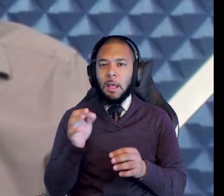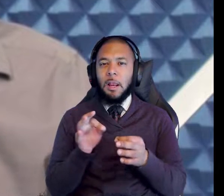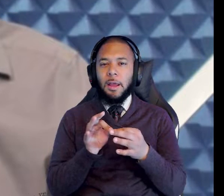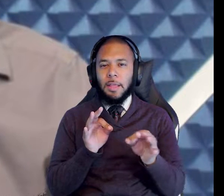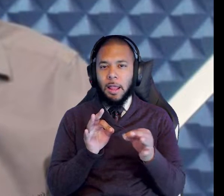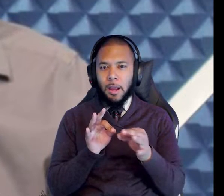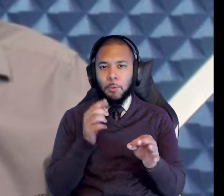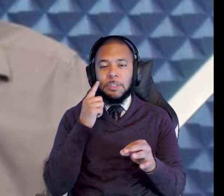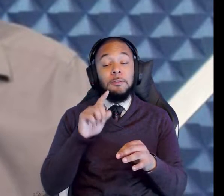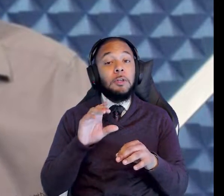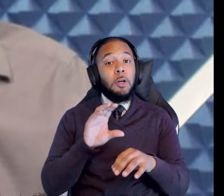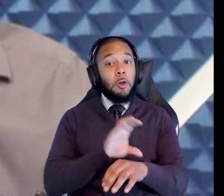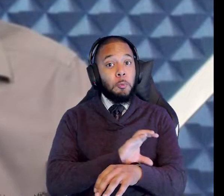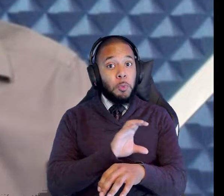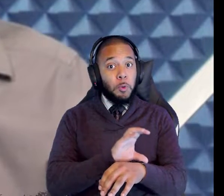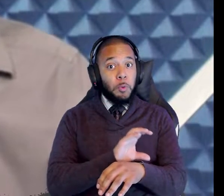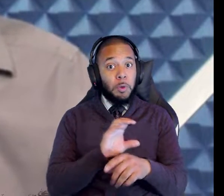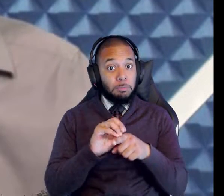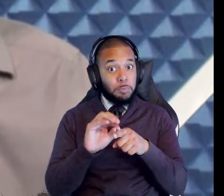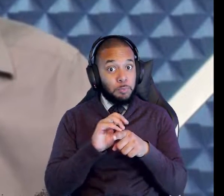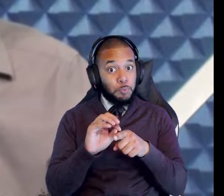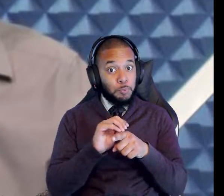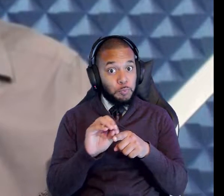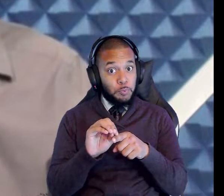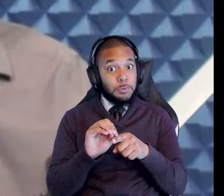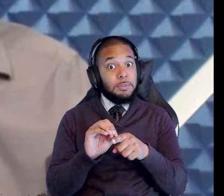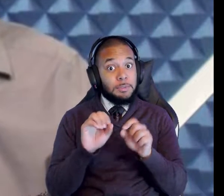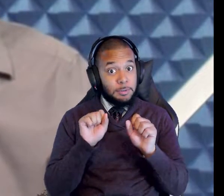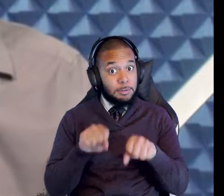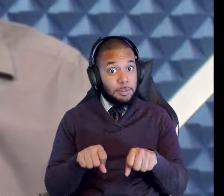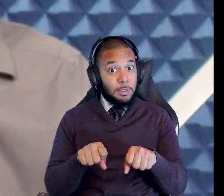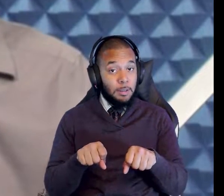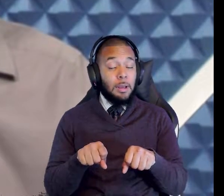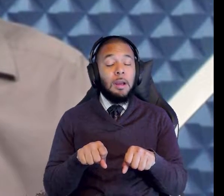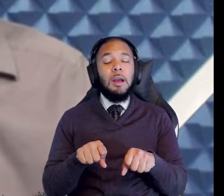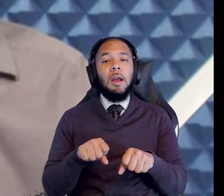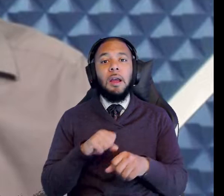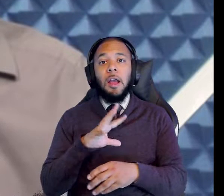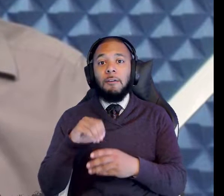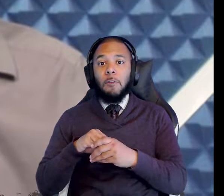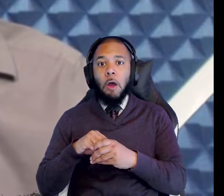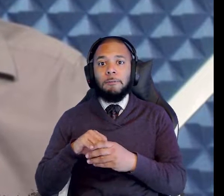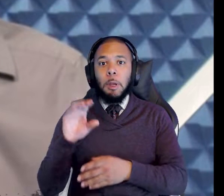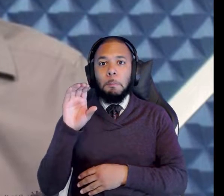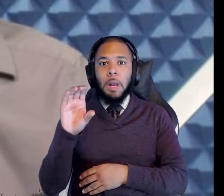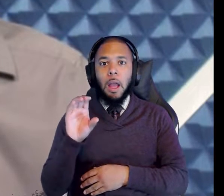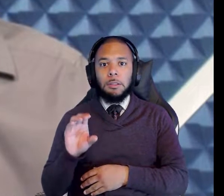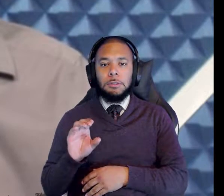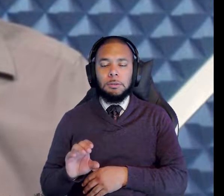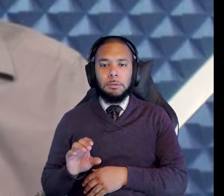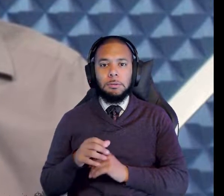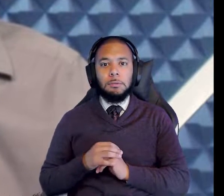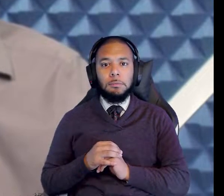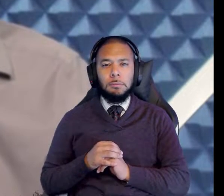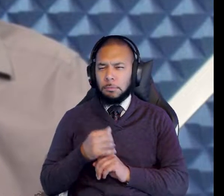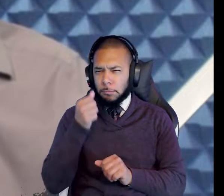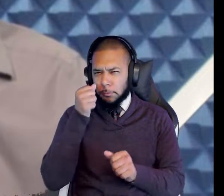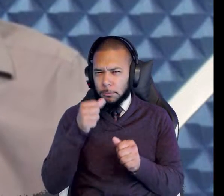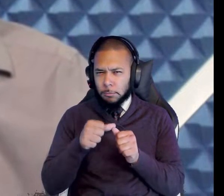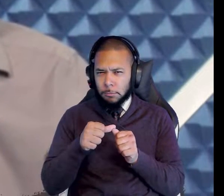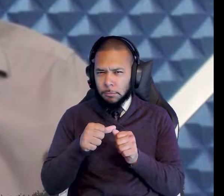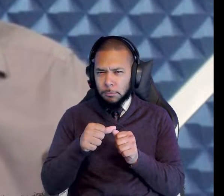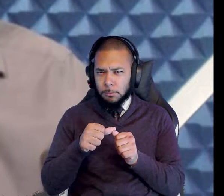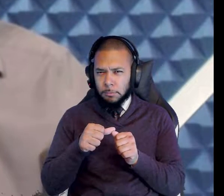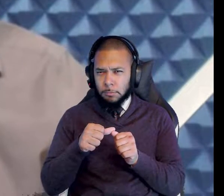programming computers that we're going to be using, and it involves blocks. Remember